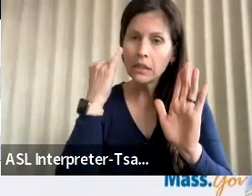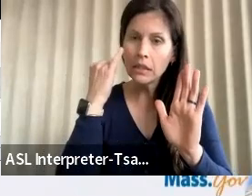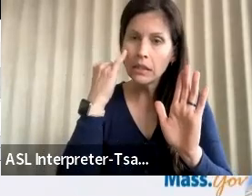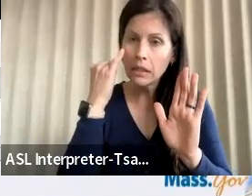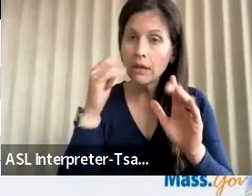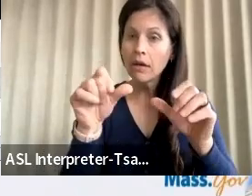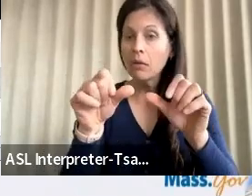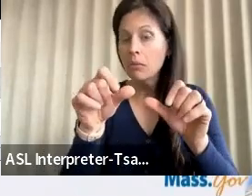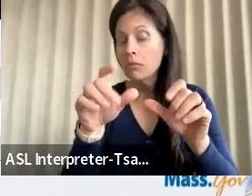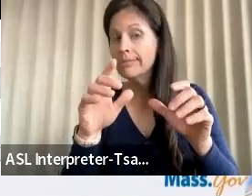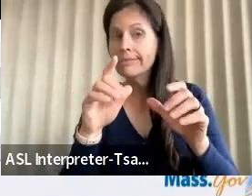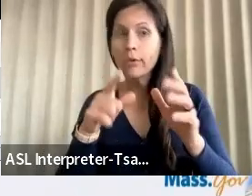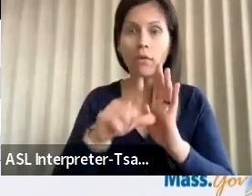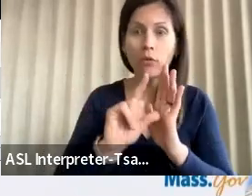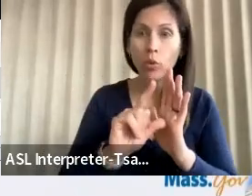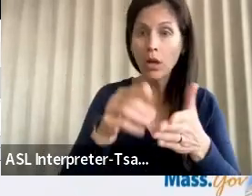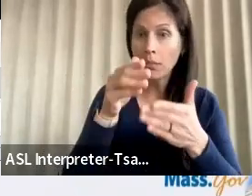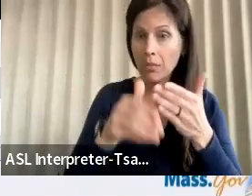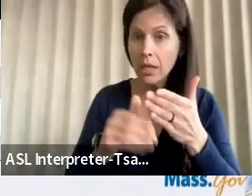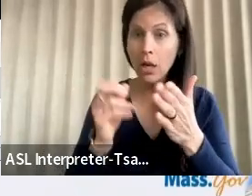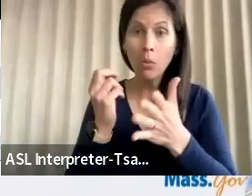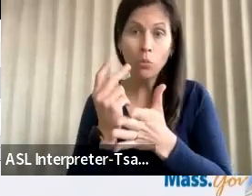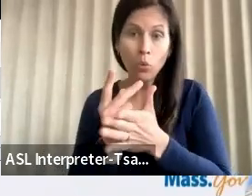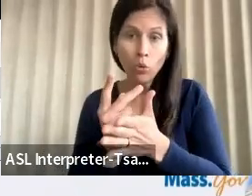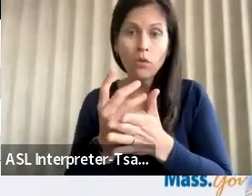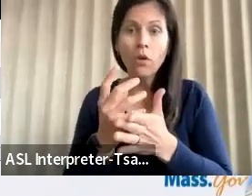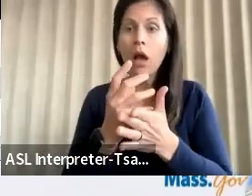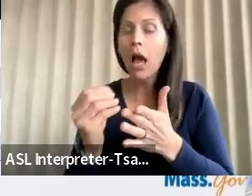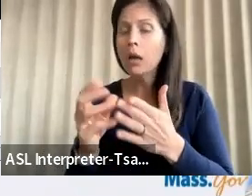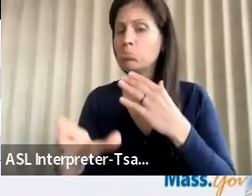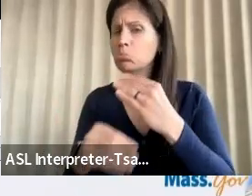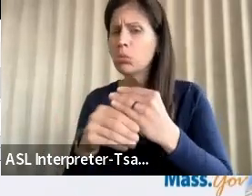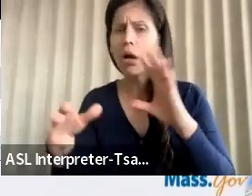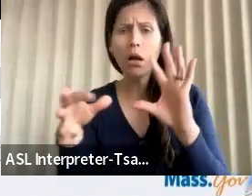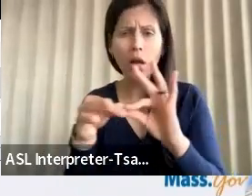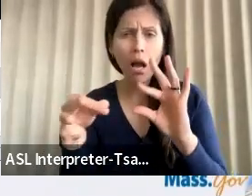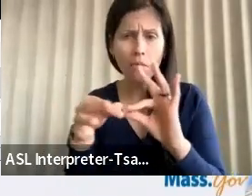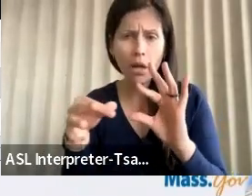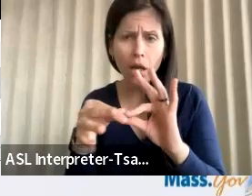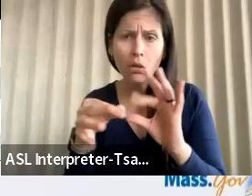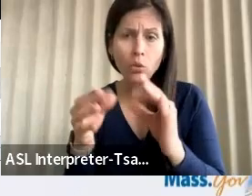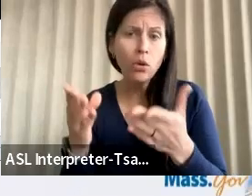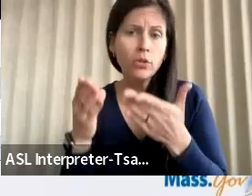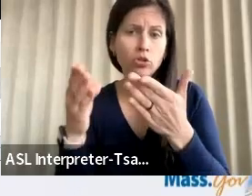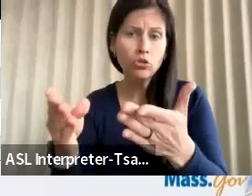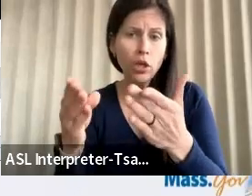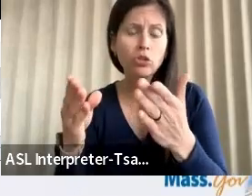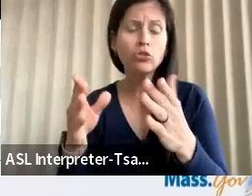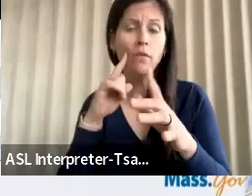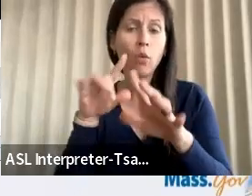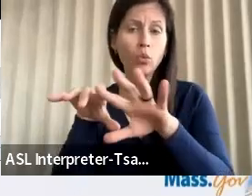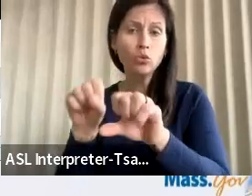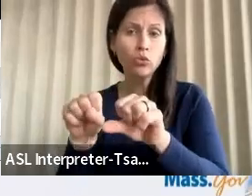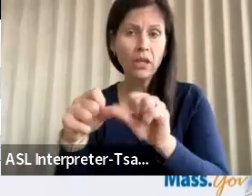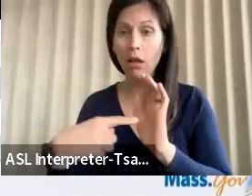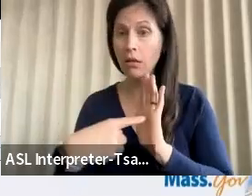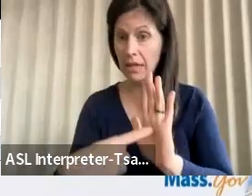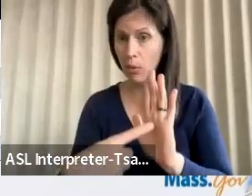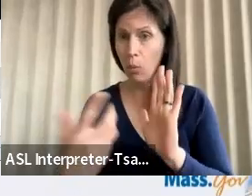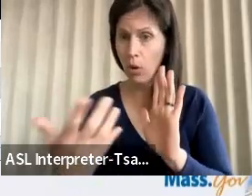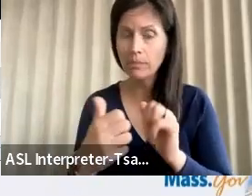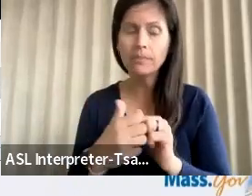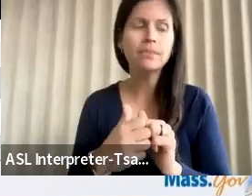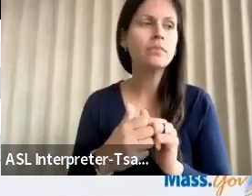and additional comments and recommendations on the restraint, such as, was it the